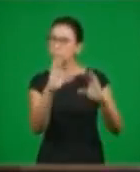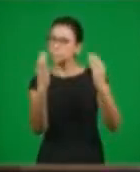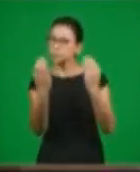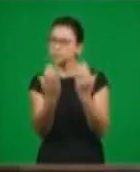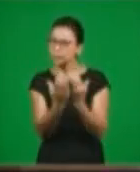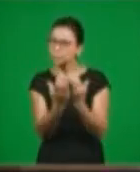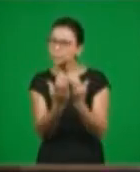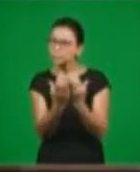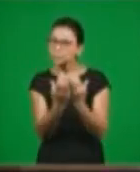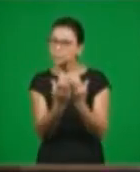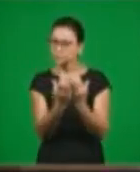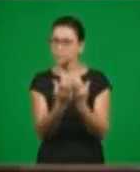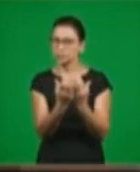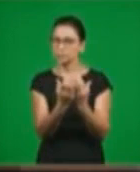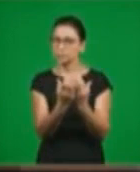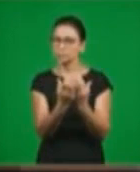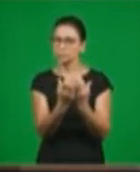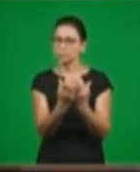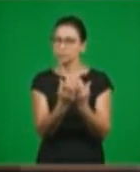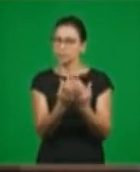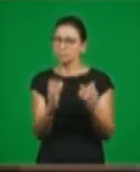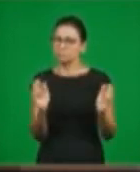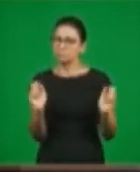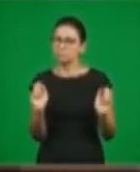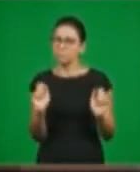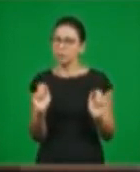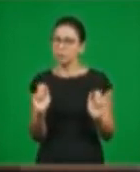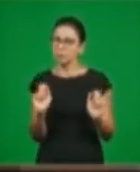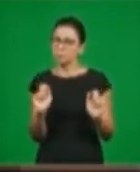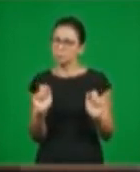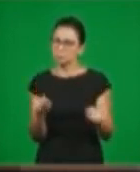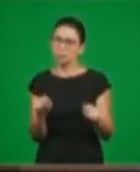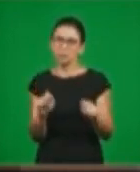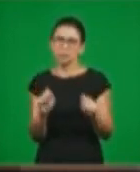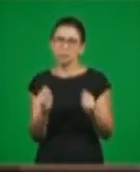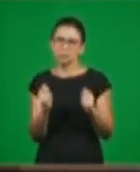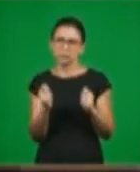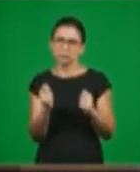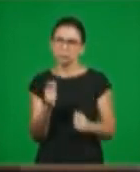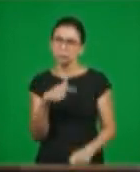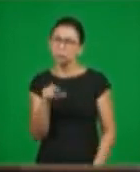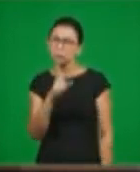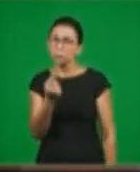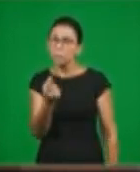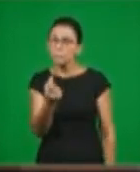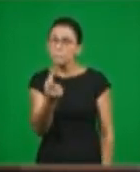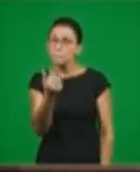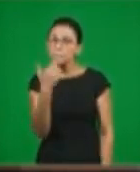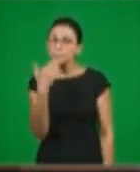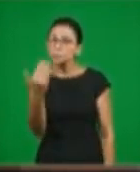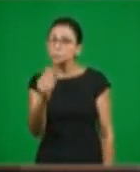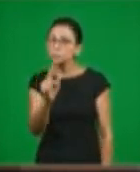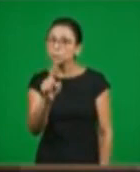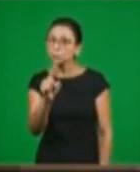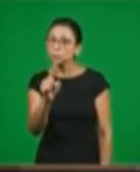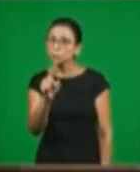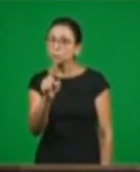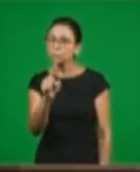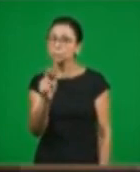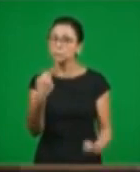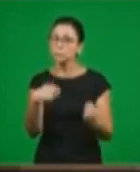You brothers are there in this community. You even have, if you have condition, you can contribute,